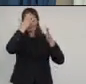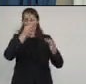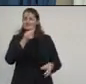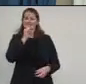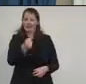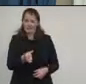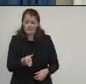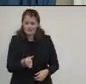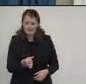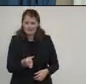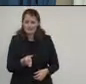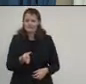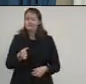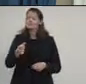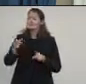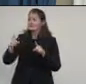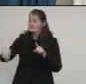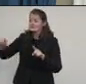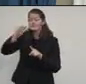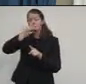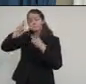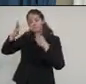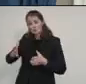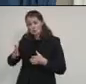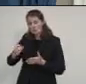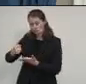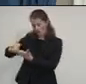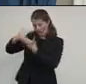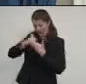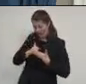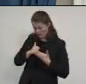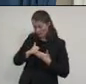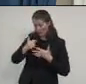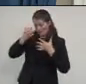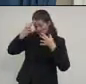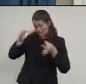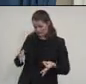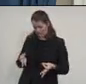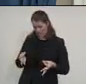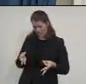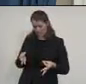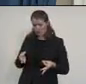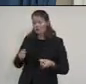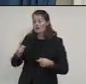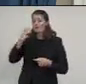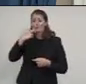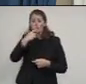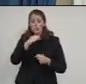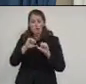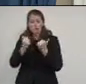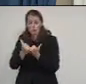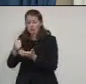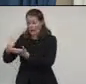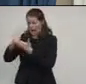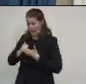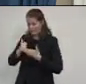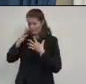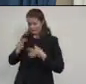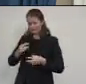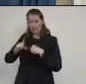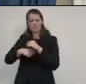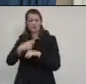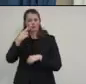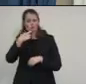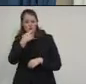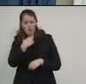sneak in. Can you say where gyms, fitness centers, community pools, things like that fit into which phase those might fall under? Which